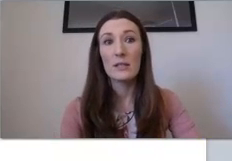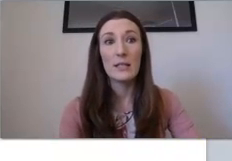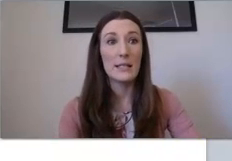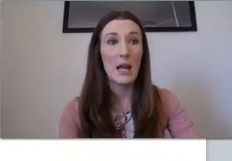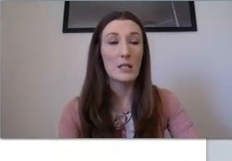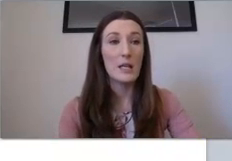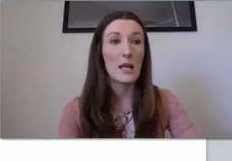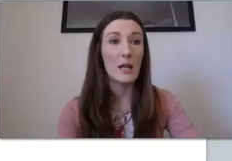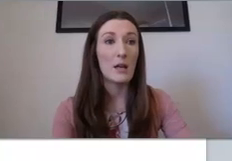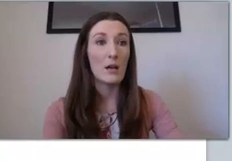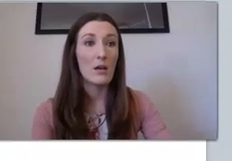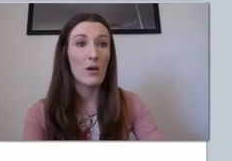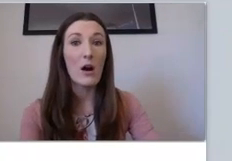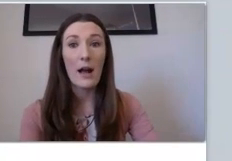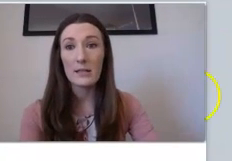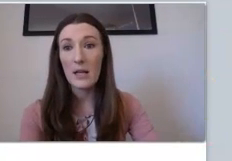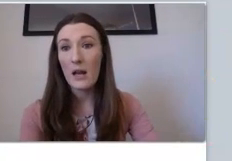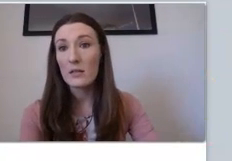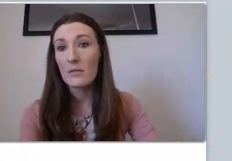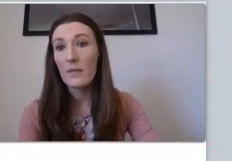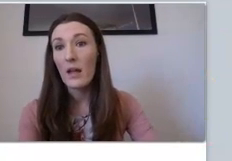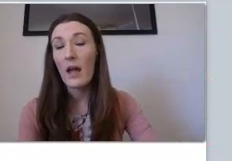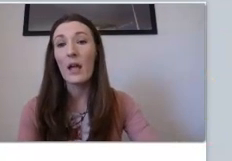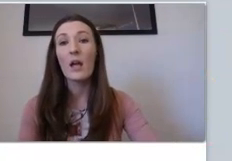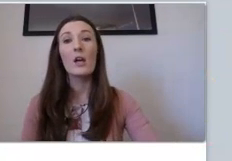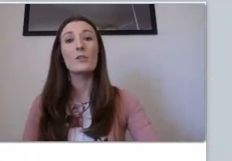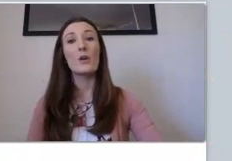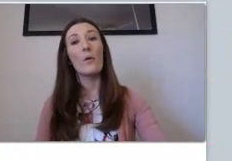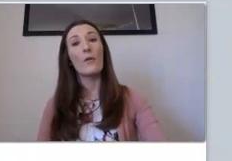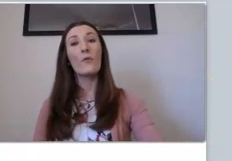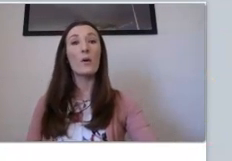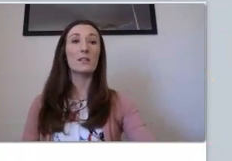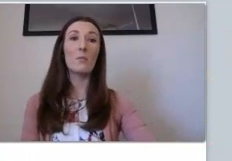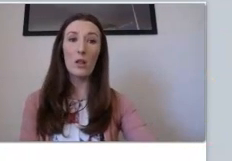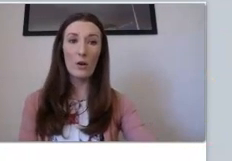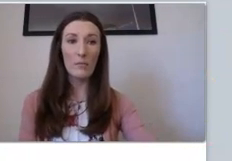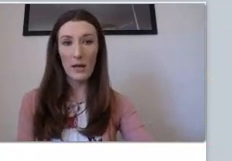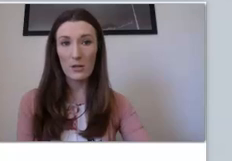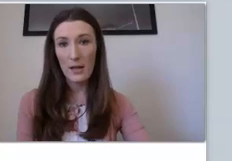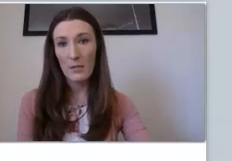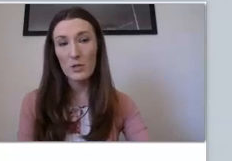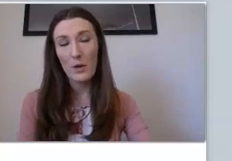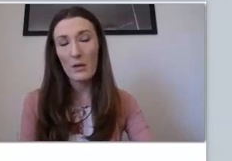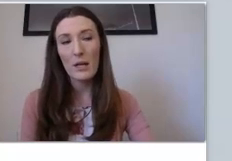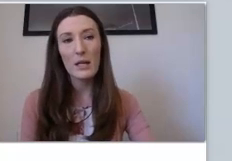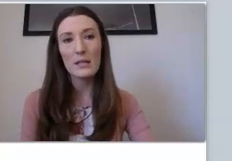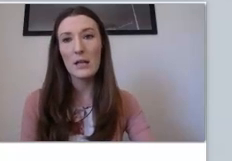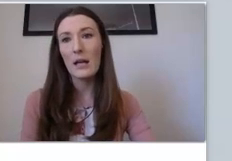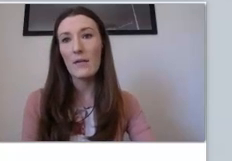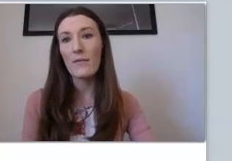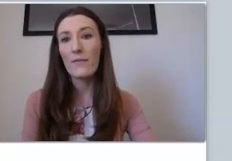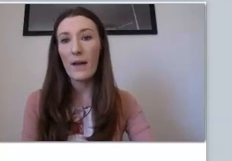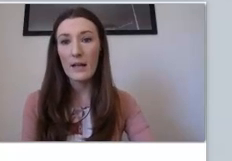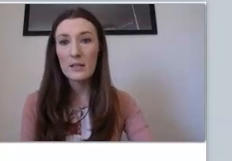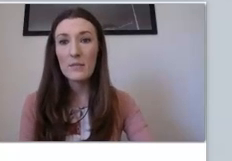Damage sustained in car accidents. Okay, so for small or minor damage where you can easily